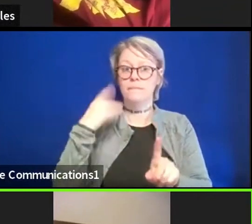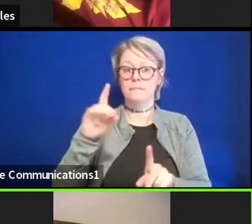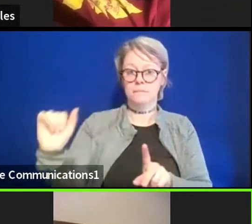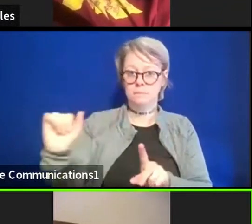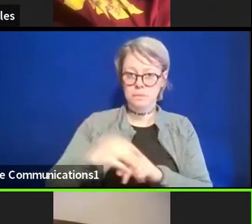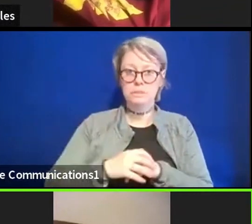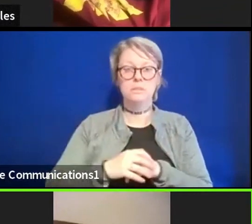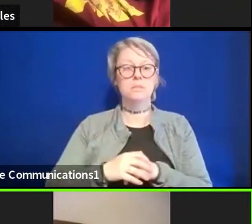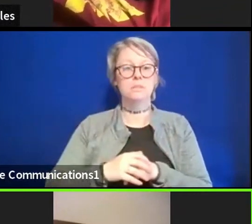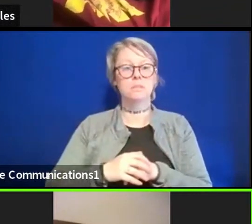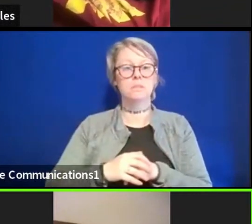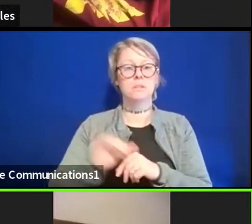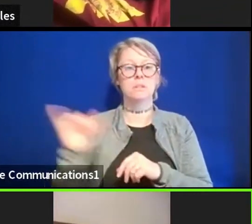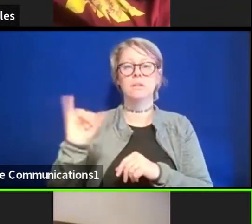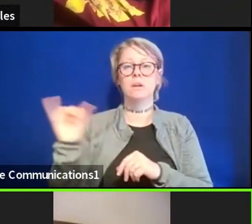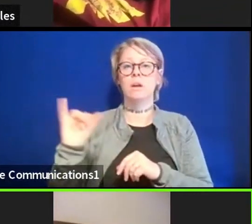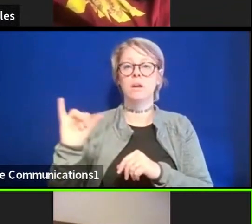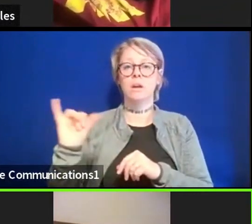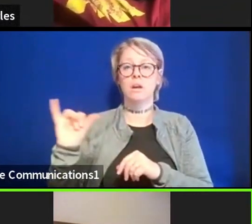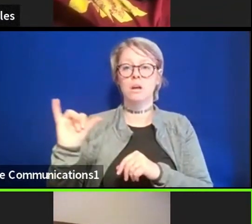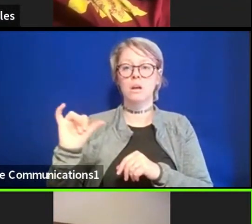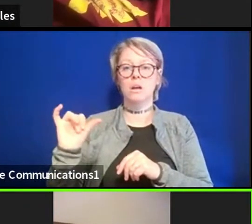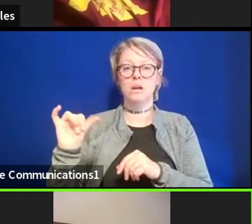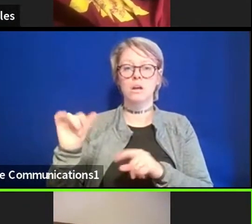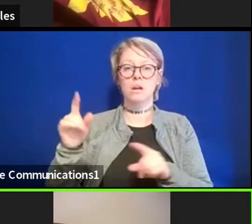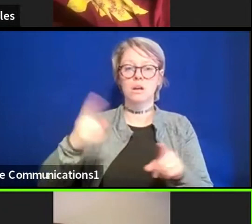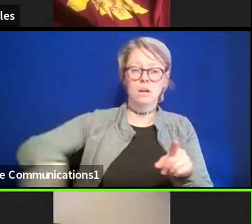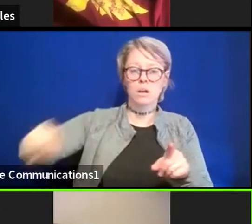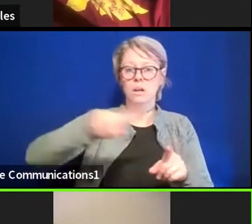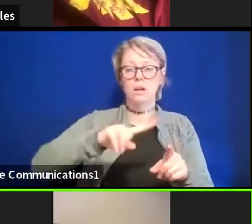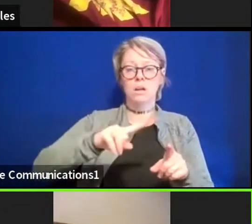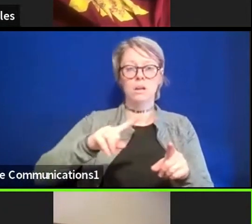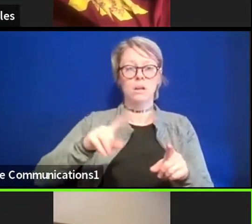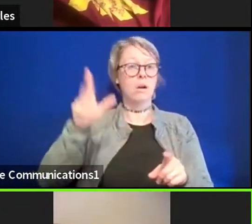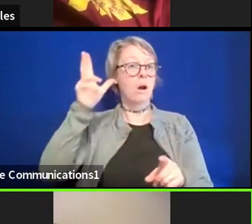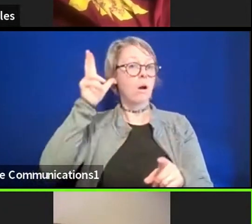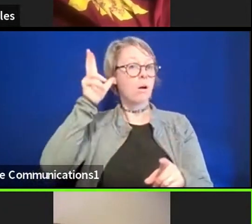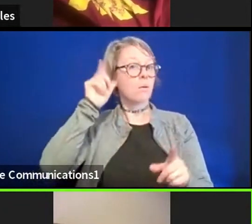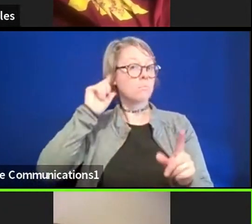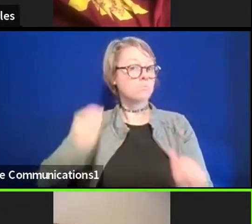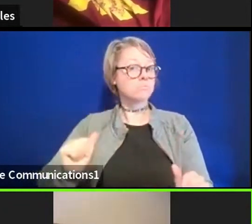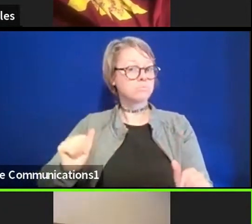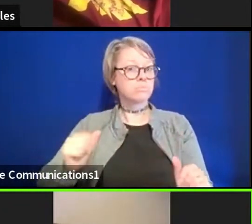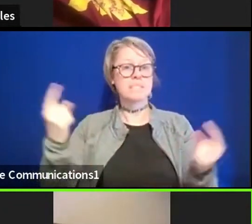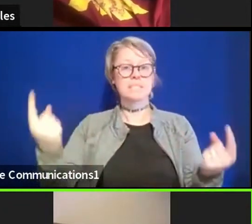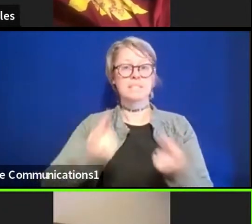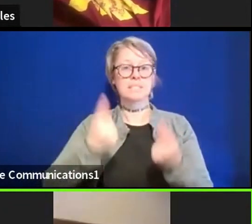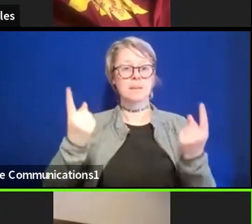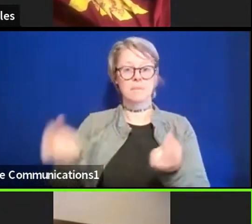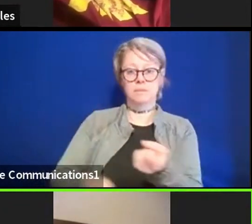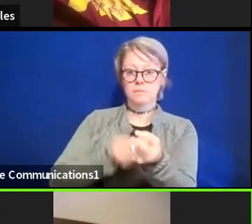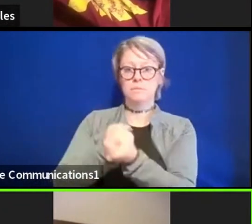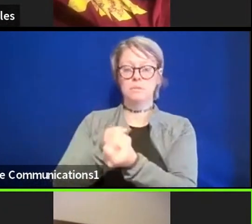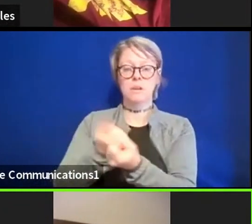that are, and give people that are hearing and that cannot hear, give them some sort of device so that they can